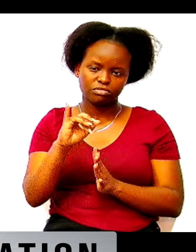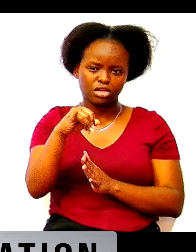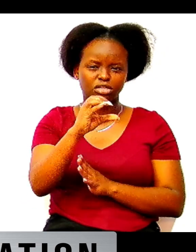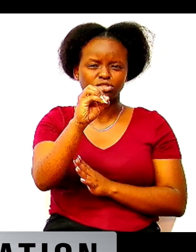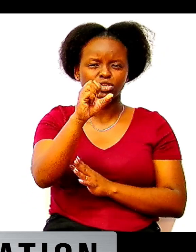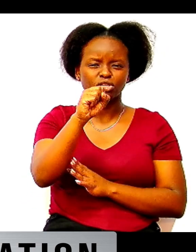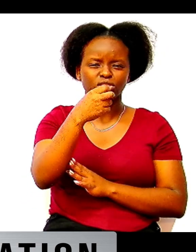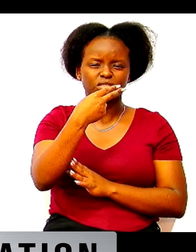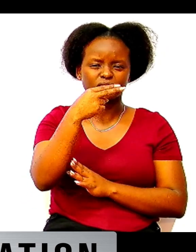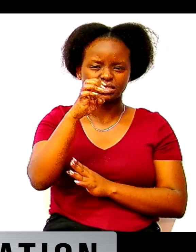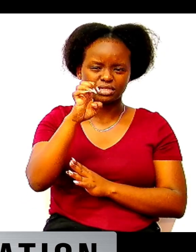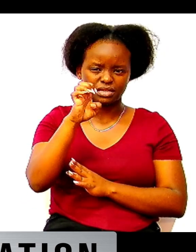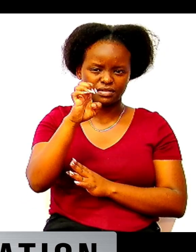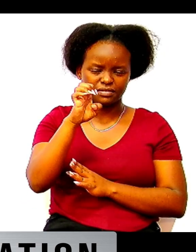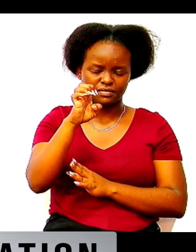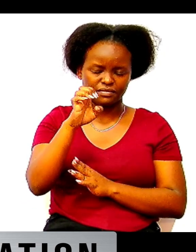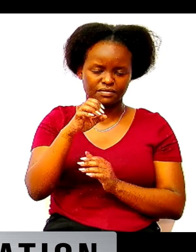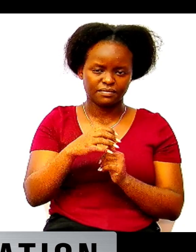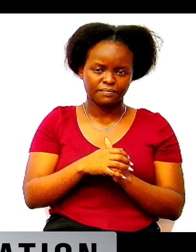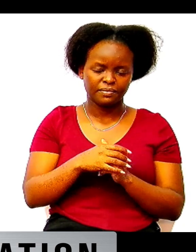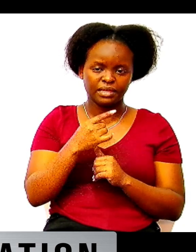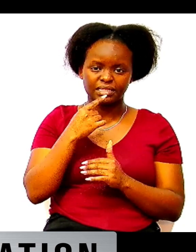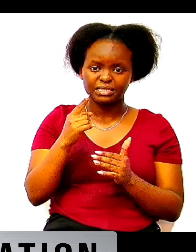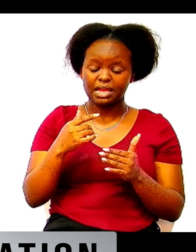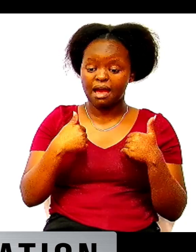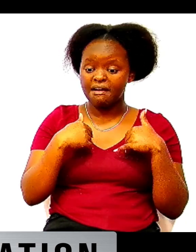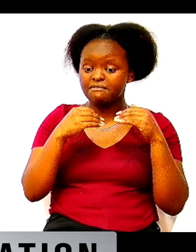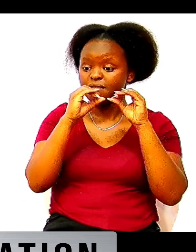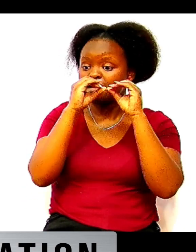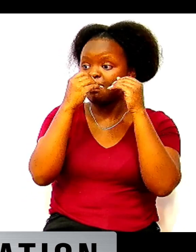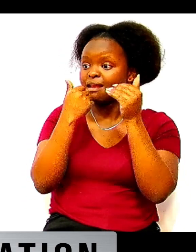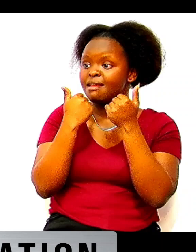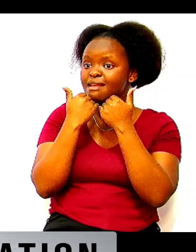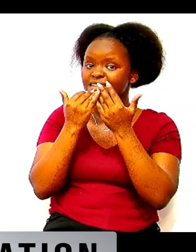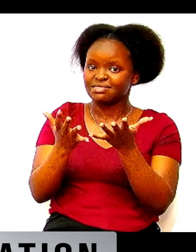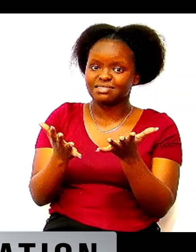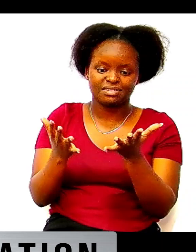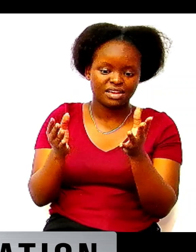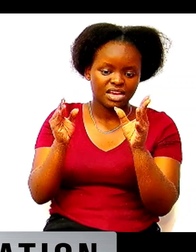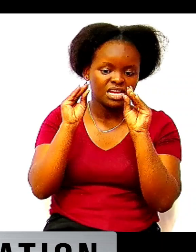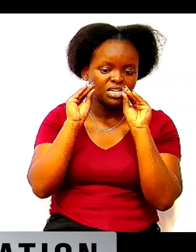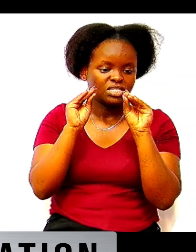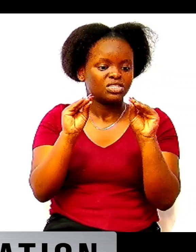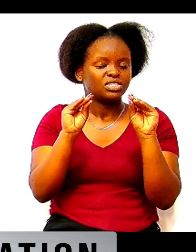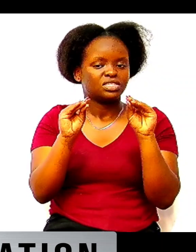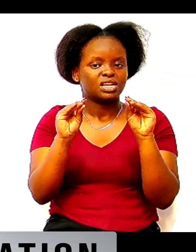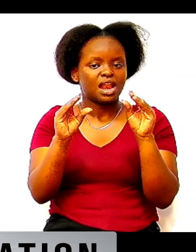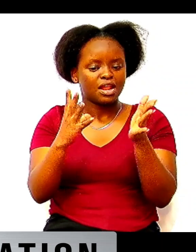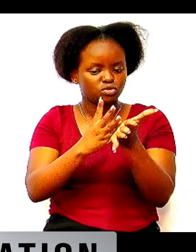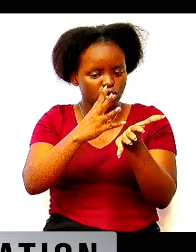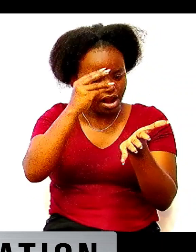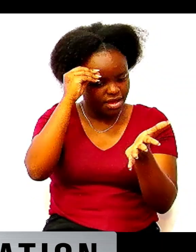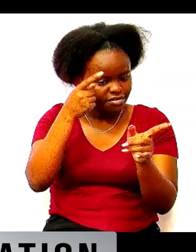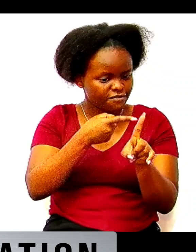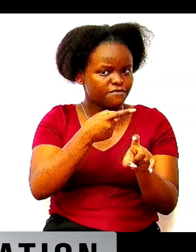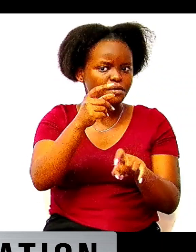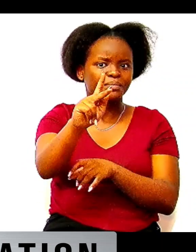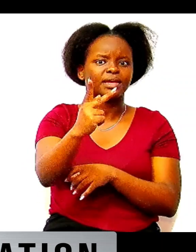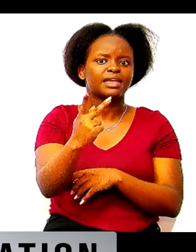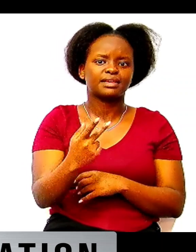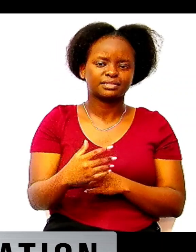he said, hatuna lolote la kujifunza kutokana na Wakenya